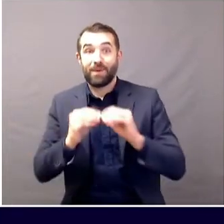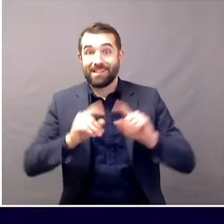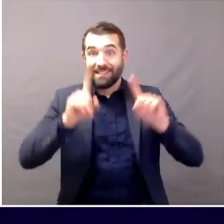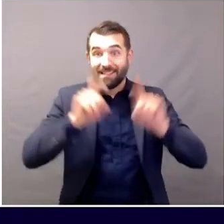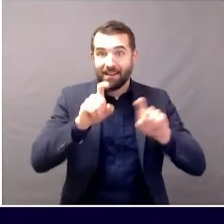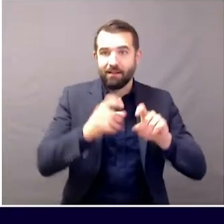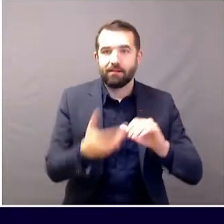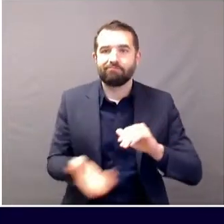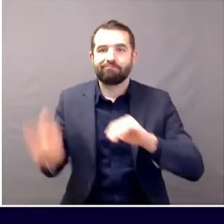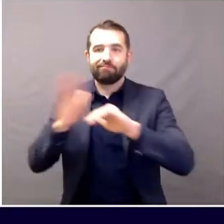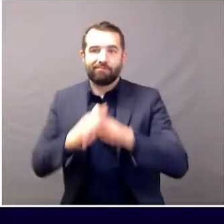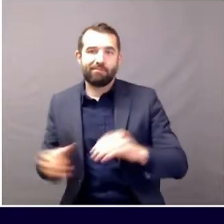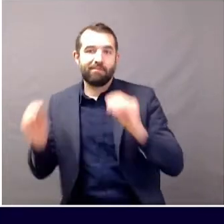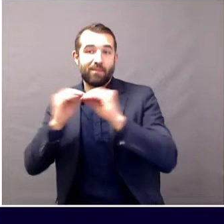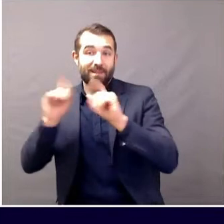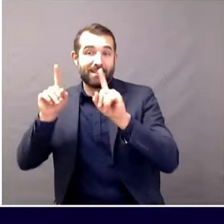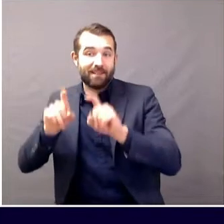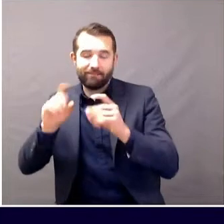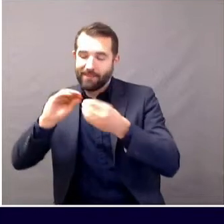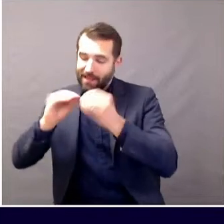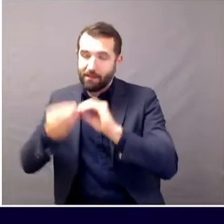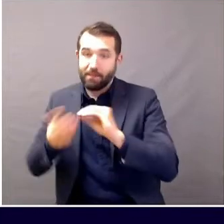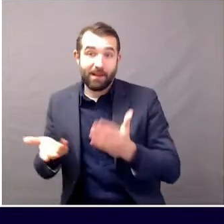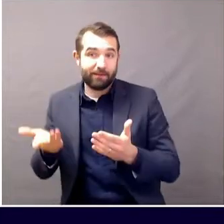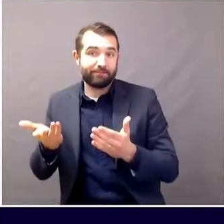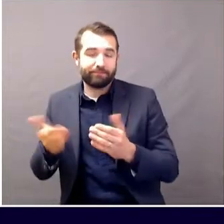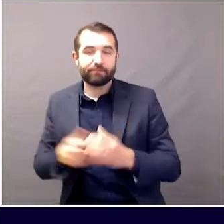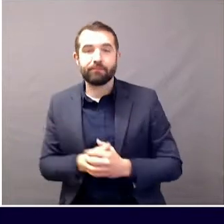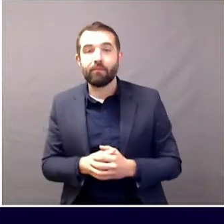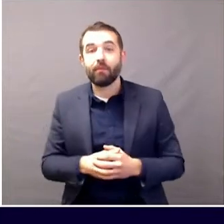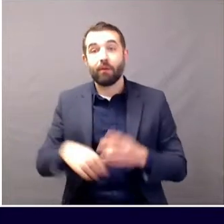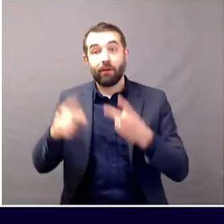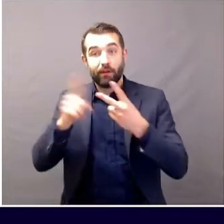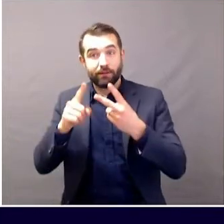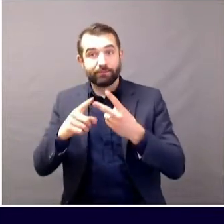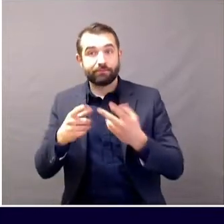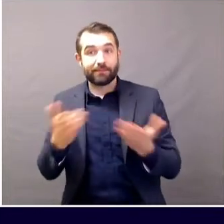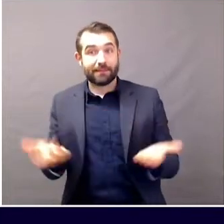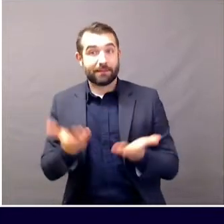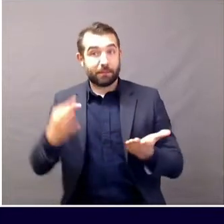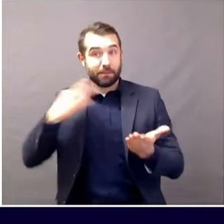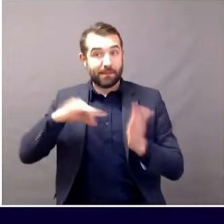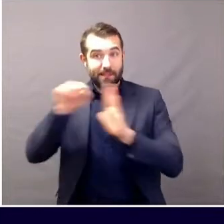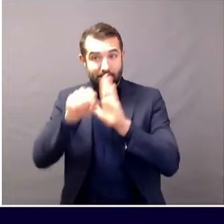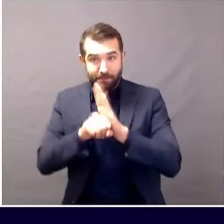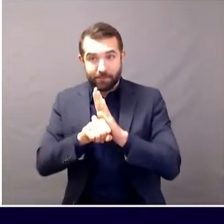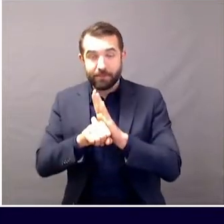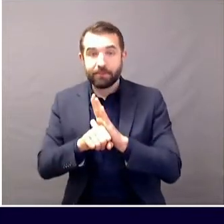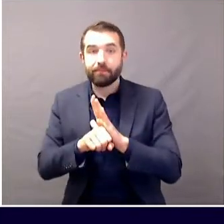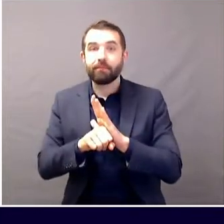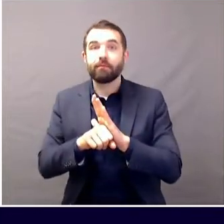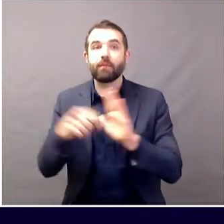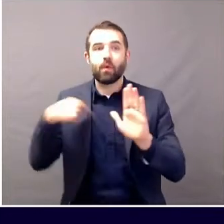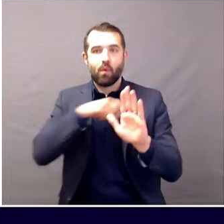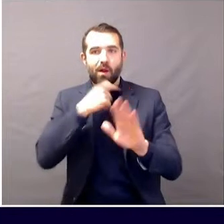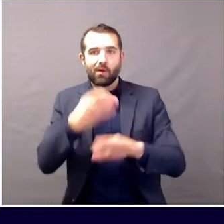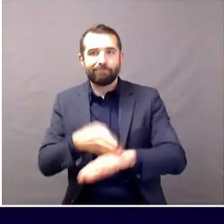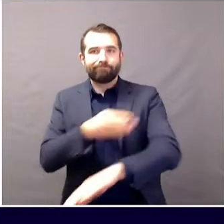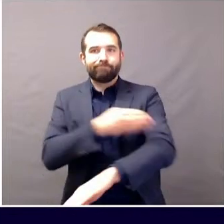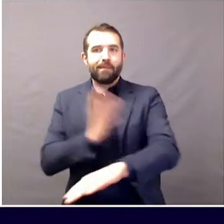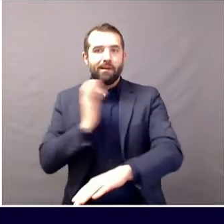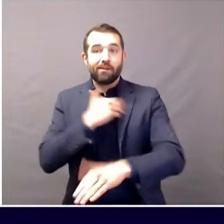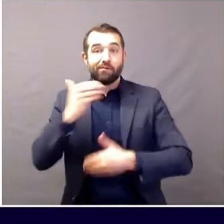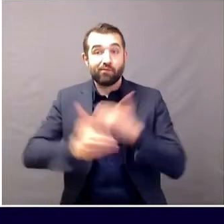cases. There's also the fact that we at the state level are continuing to improve the way that we review cases